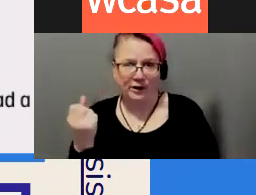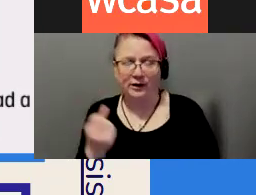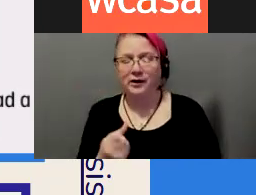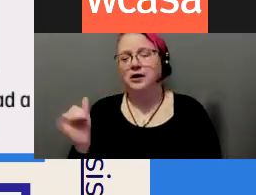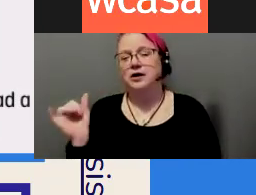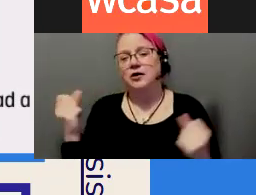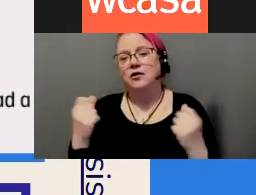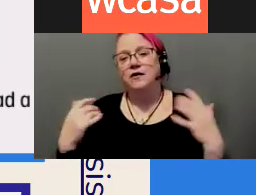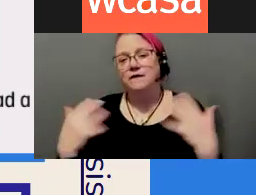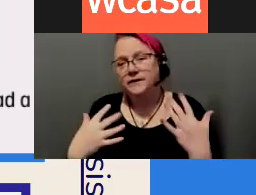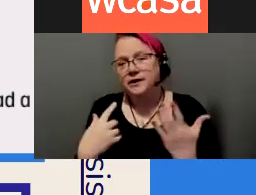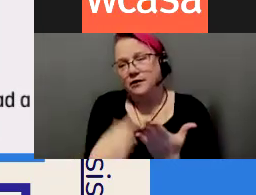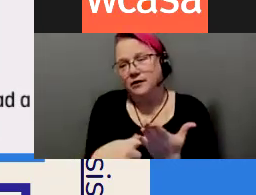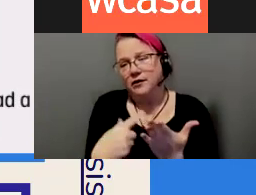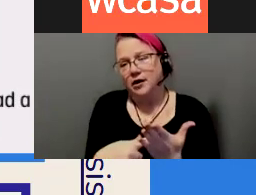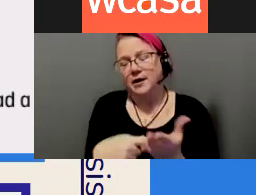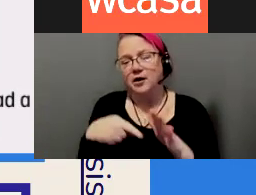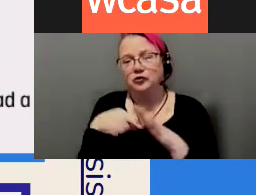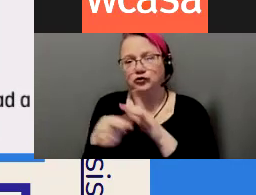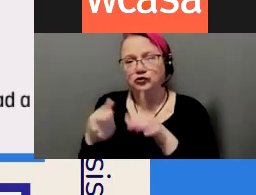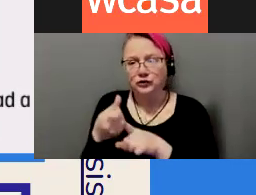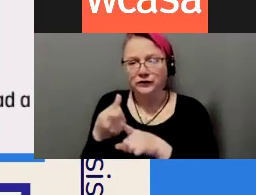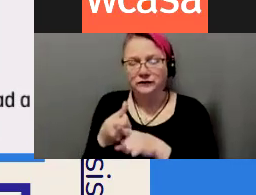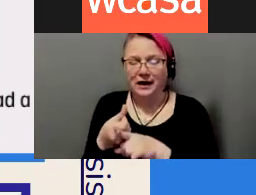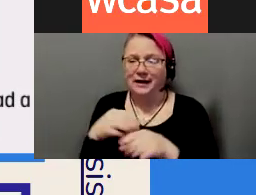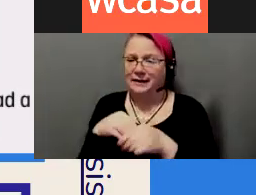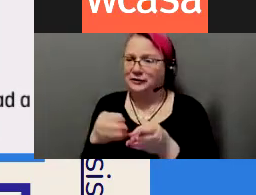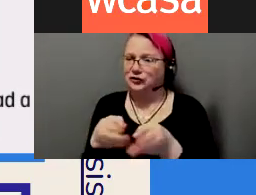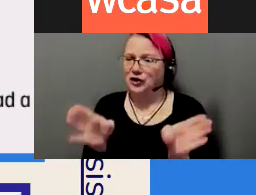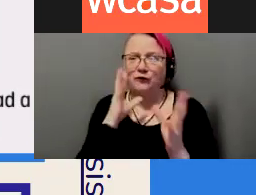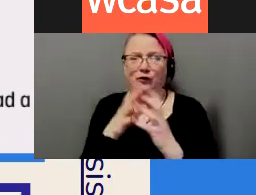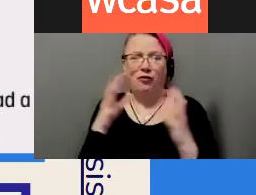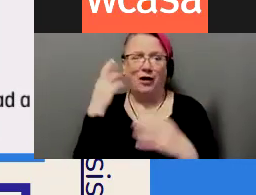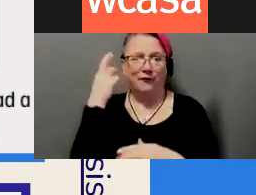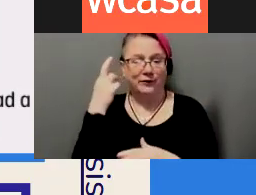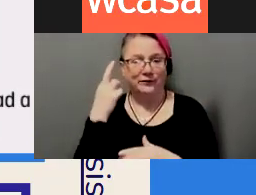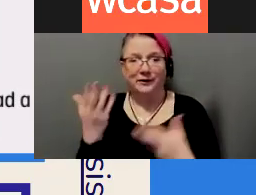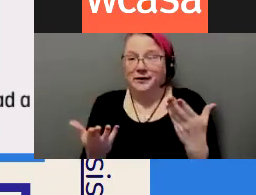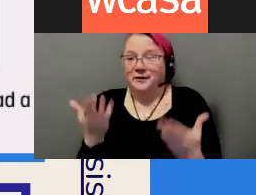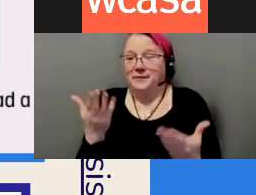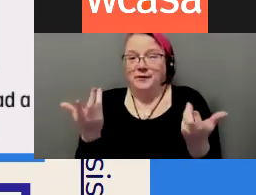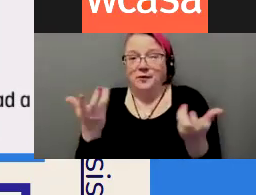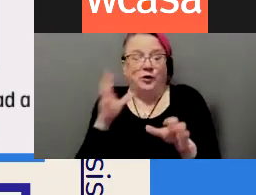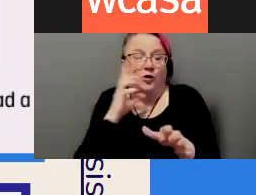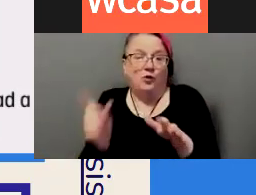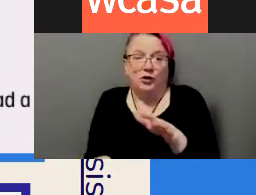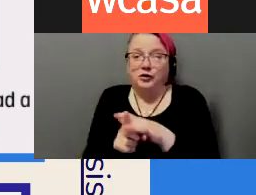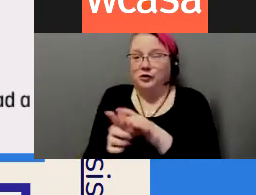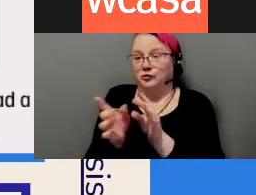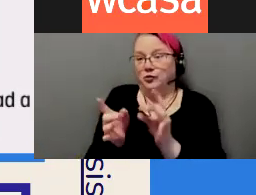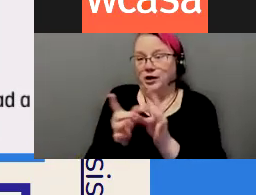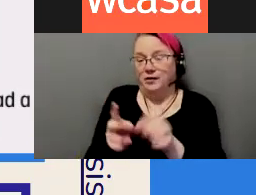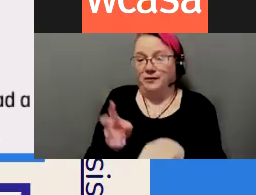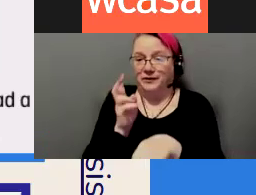about suicide in general for a lot of different reasons. Some may be that we don't want to bring up this